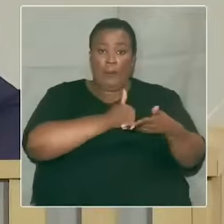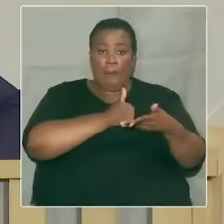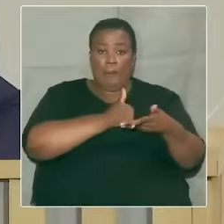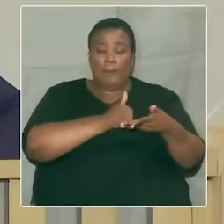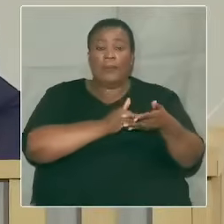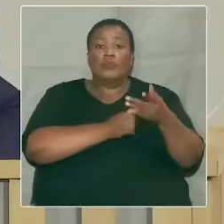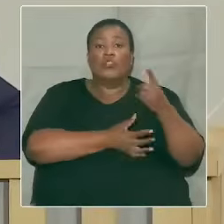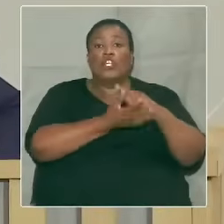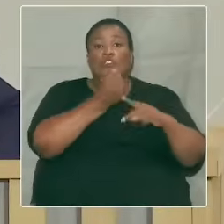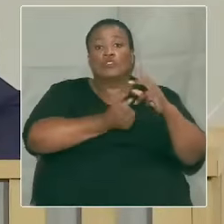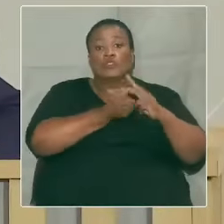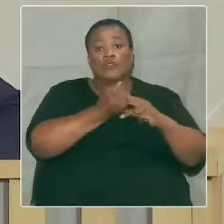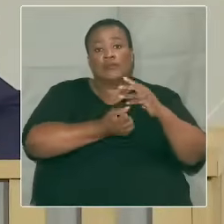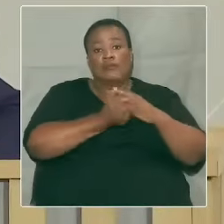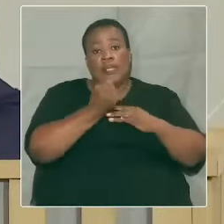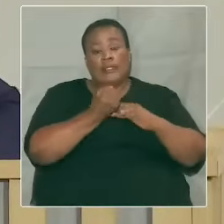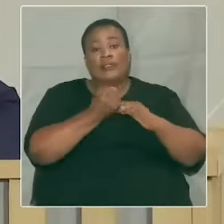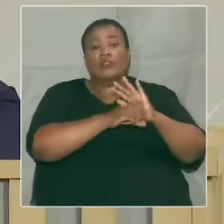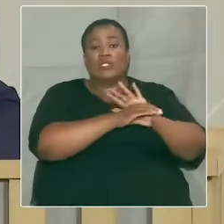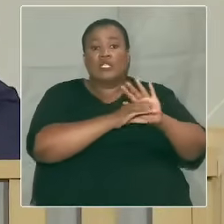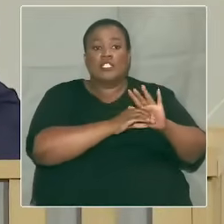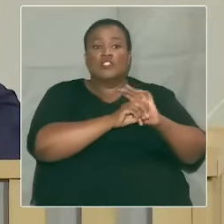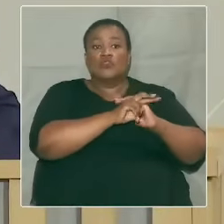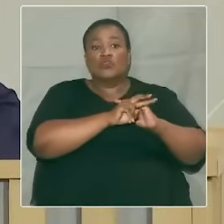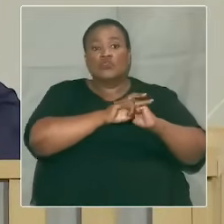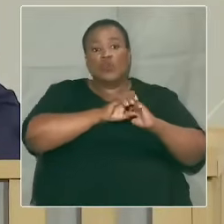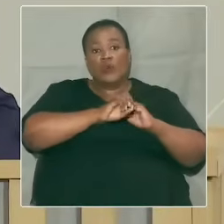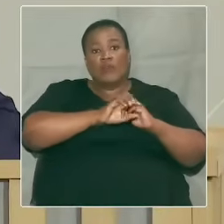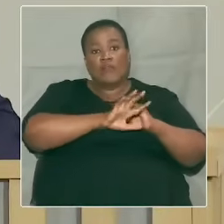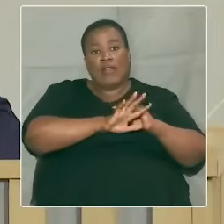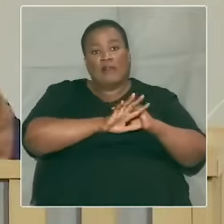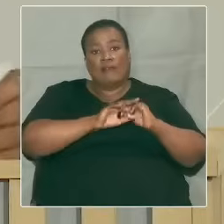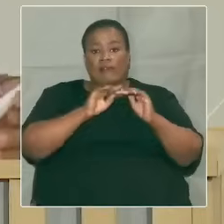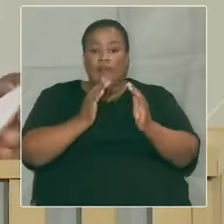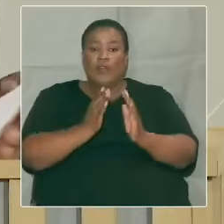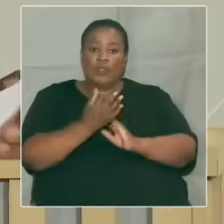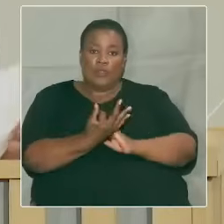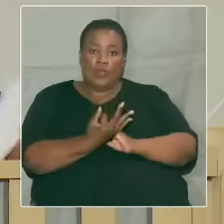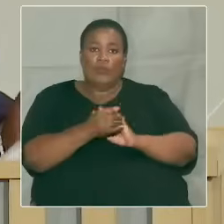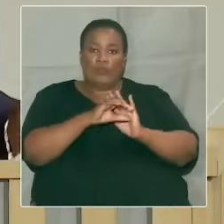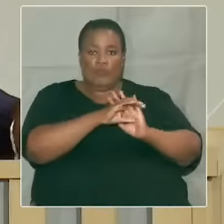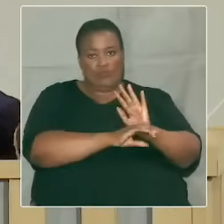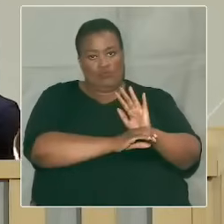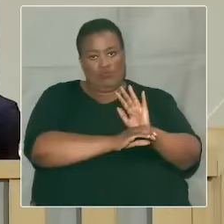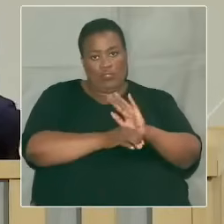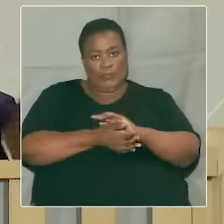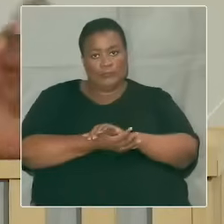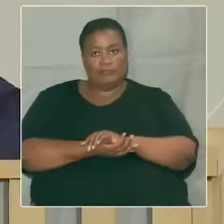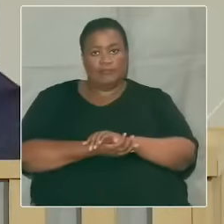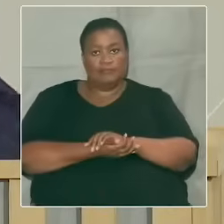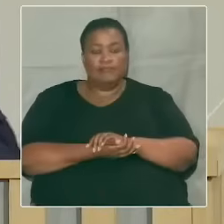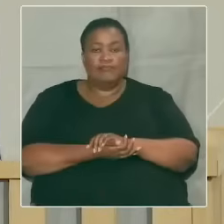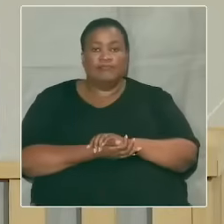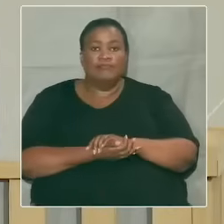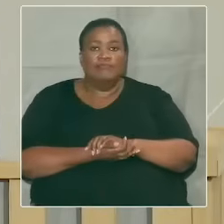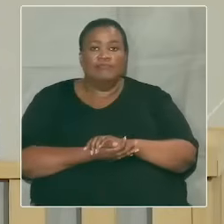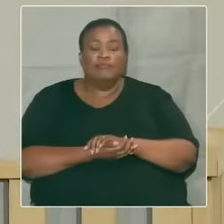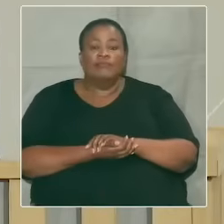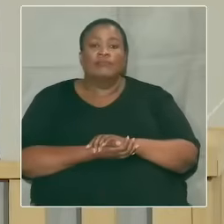attainment of this section 2053 of the Constitution.